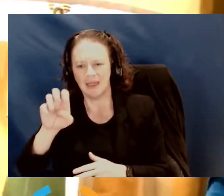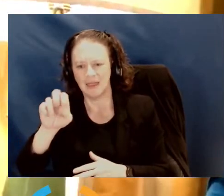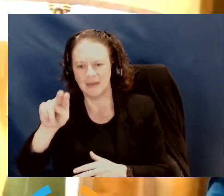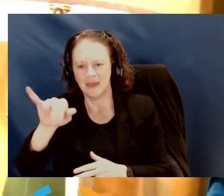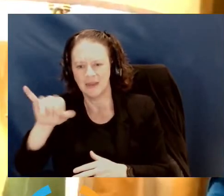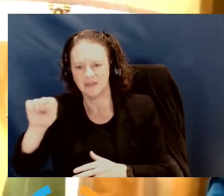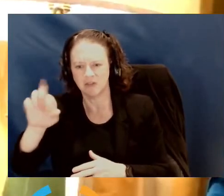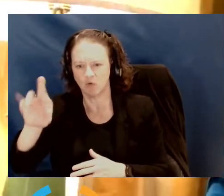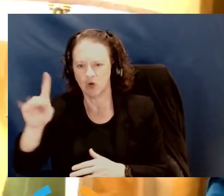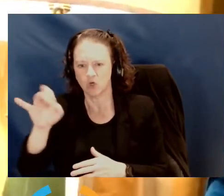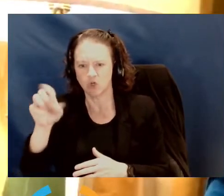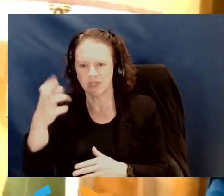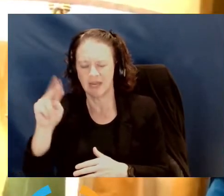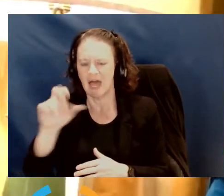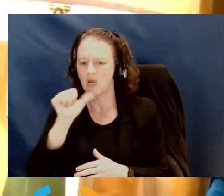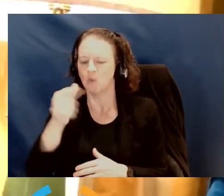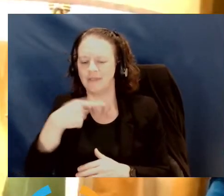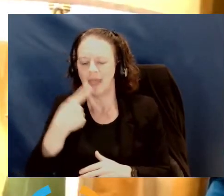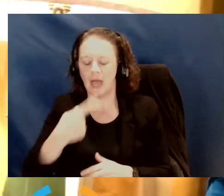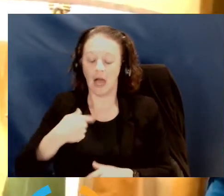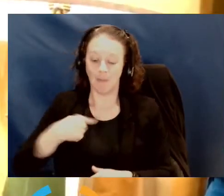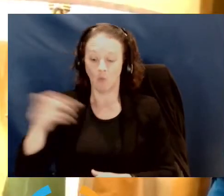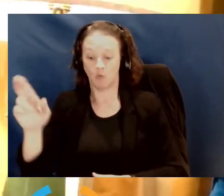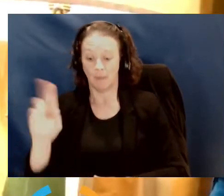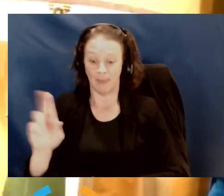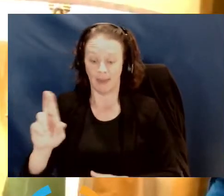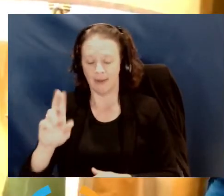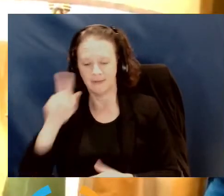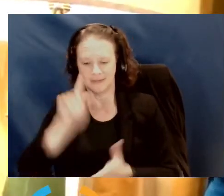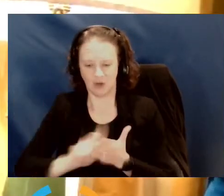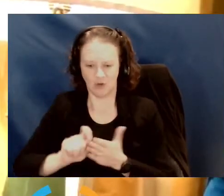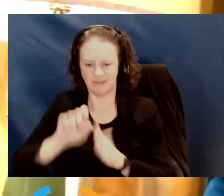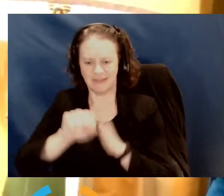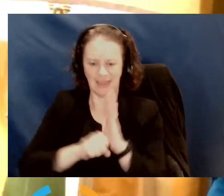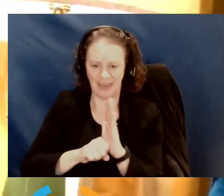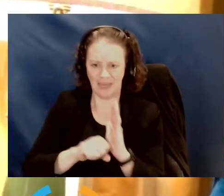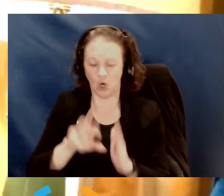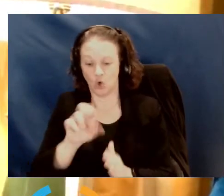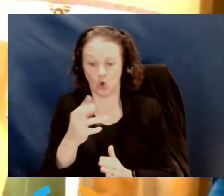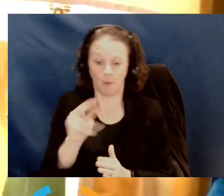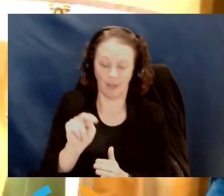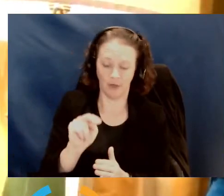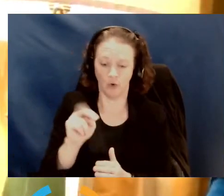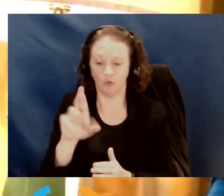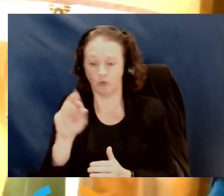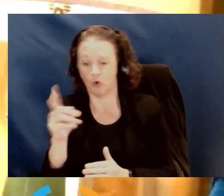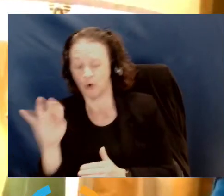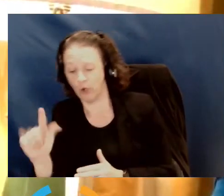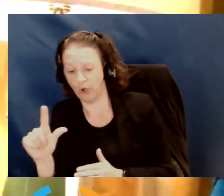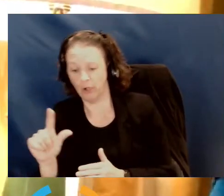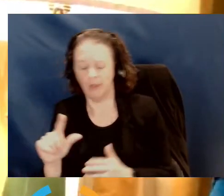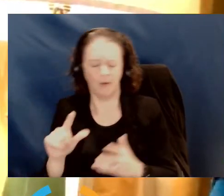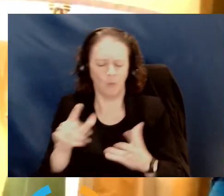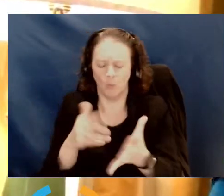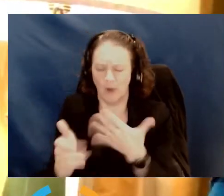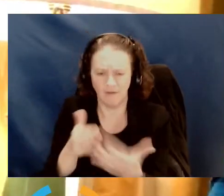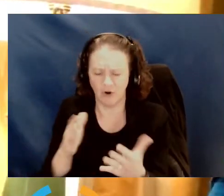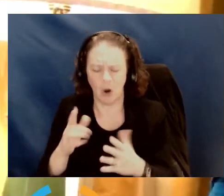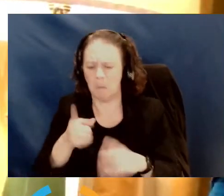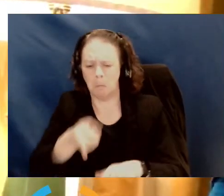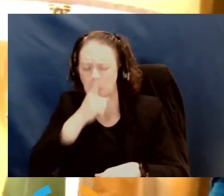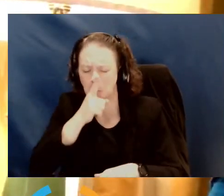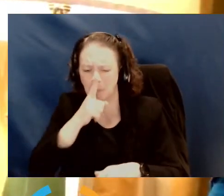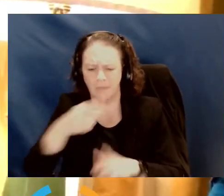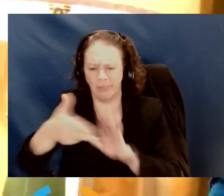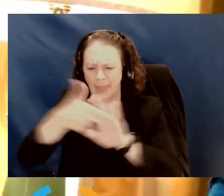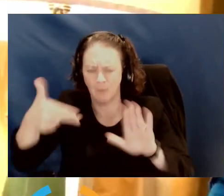Republican Secretary of State or the Democrat Secretary of State or the urban or rural, whatever. I look to be Oregon's Secretary of State.